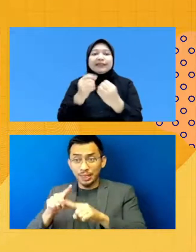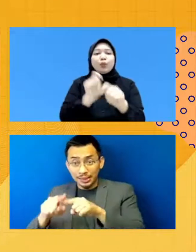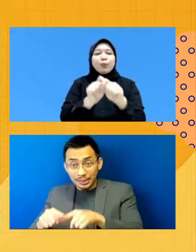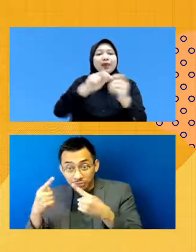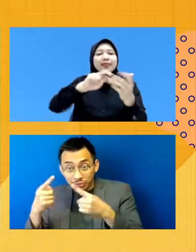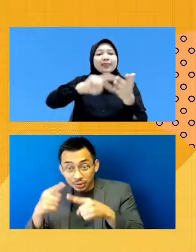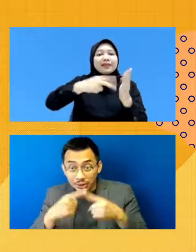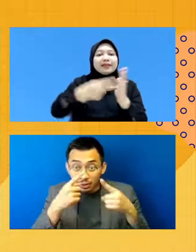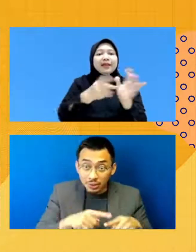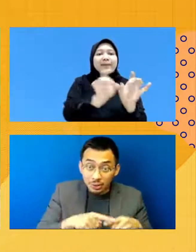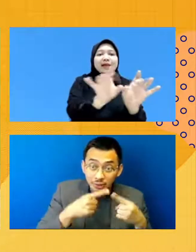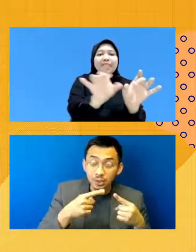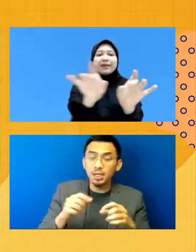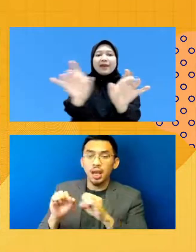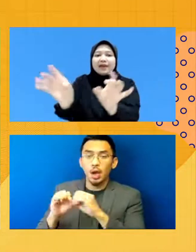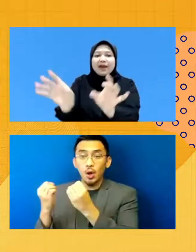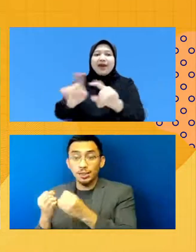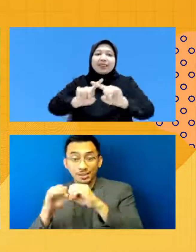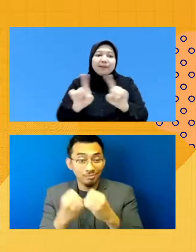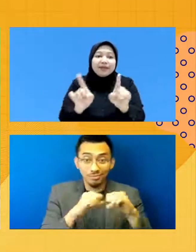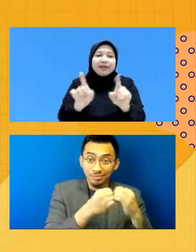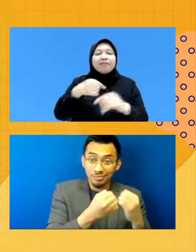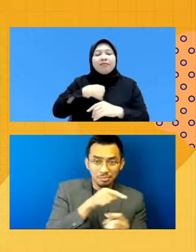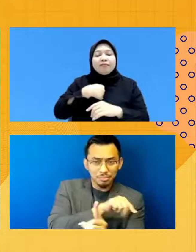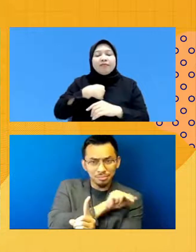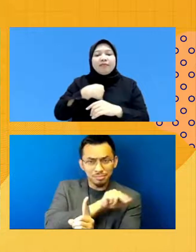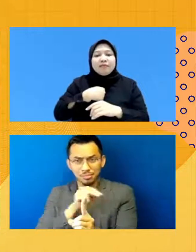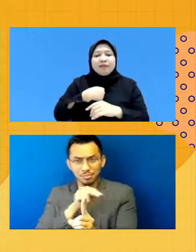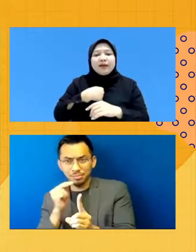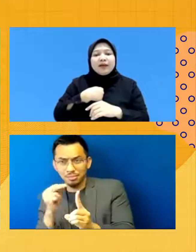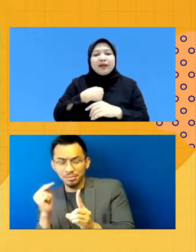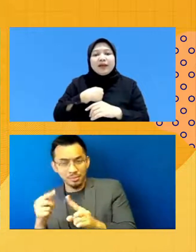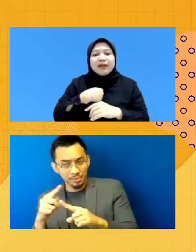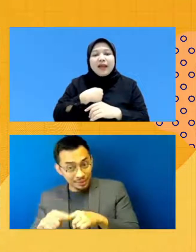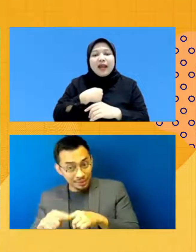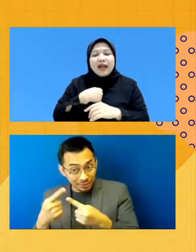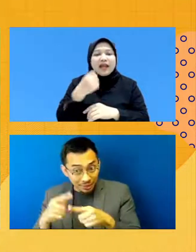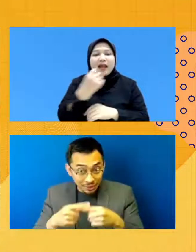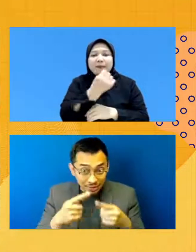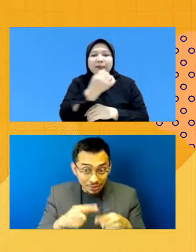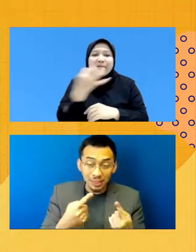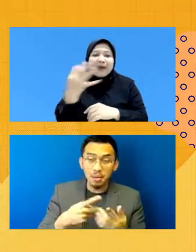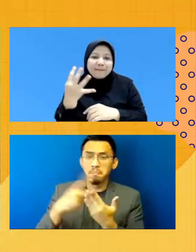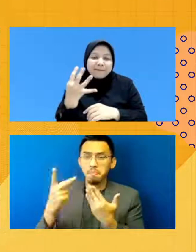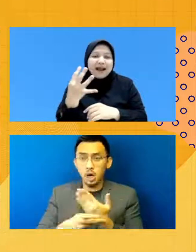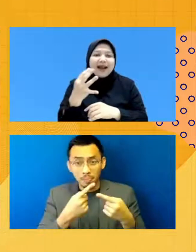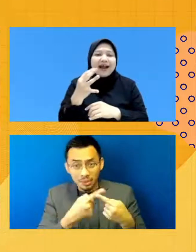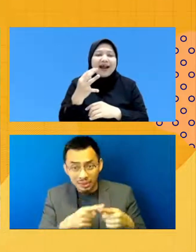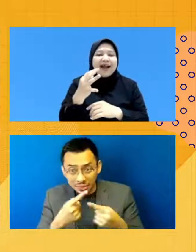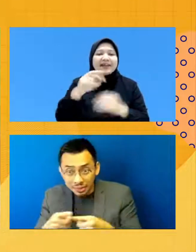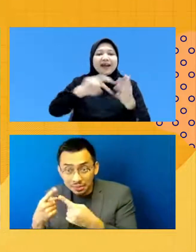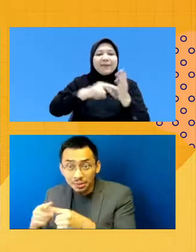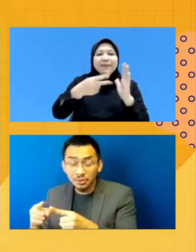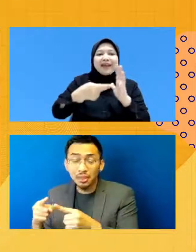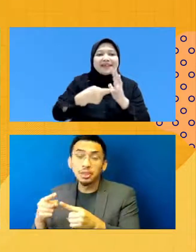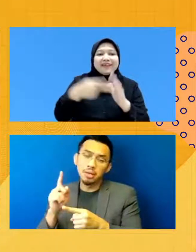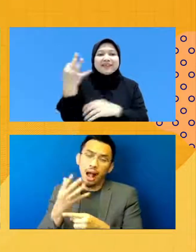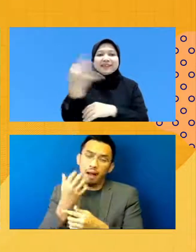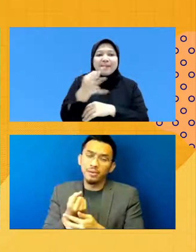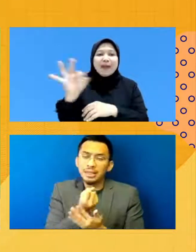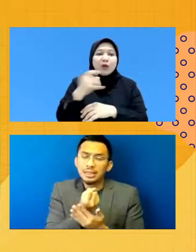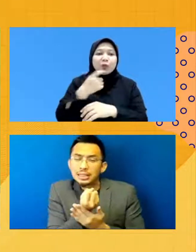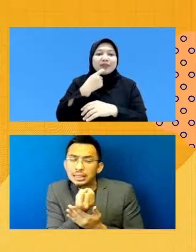up few like more than one definitions for sexual health. So according to me, the sexual